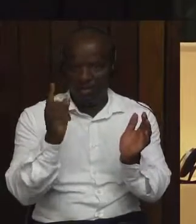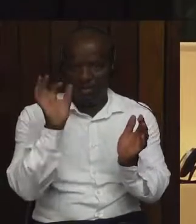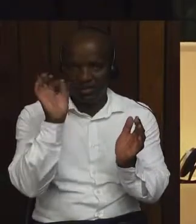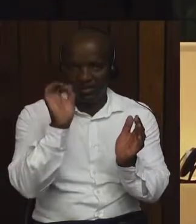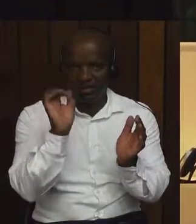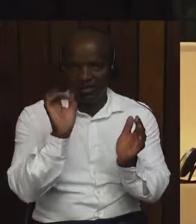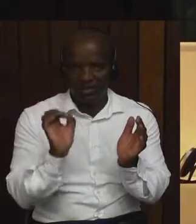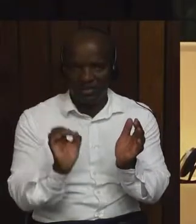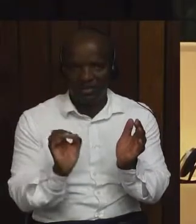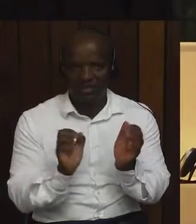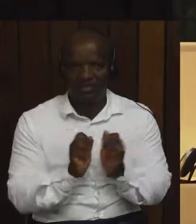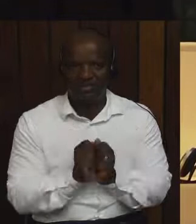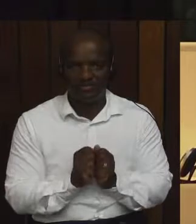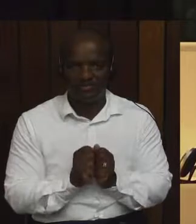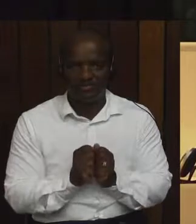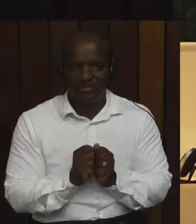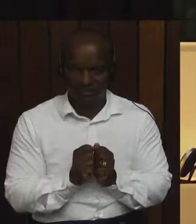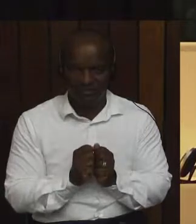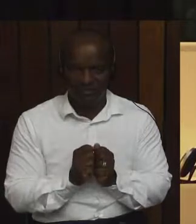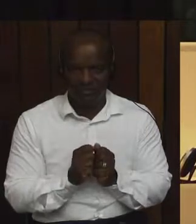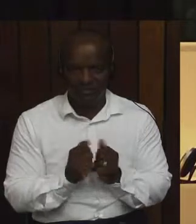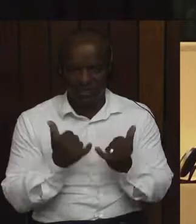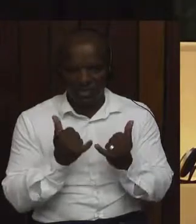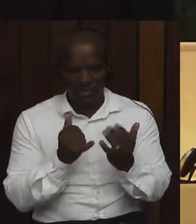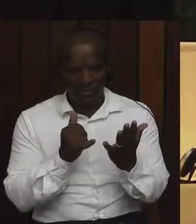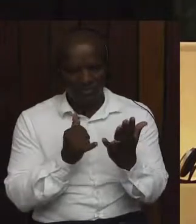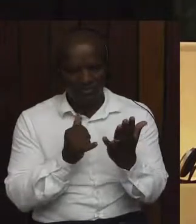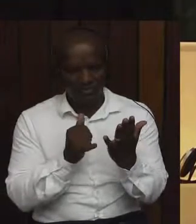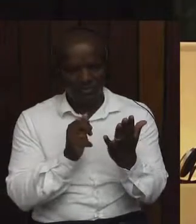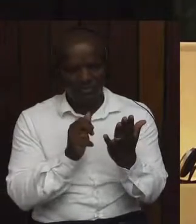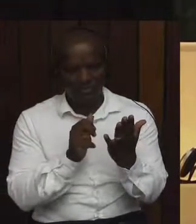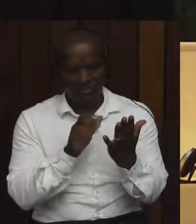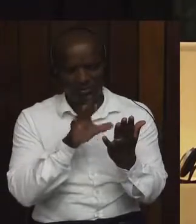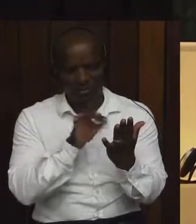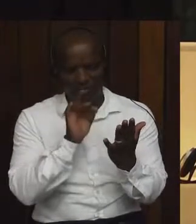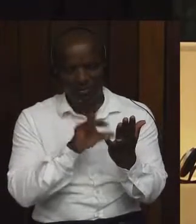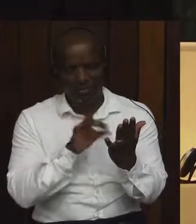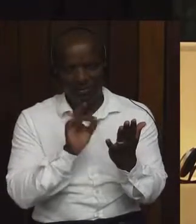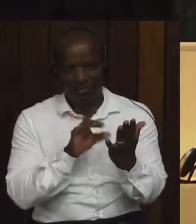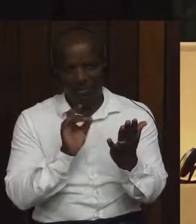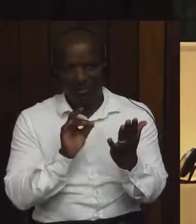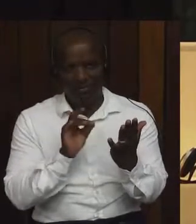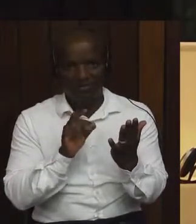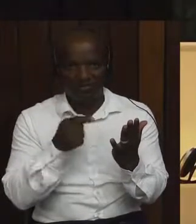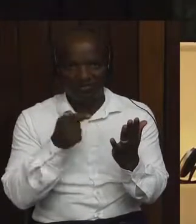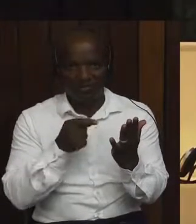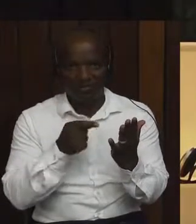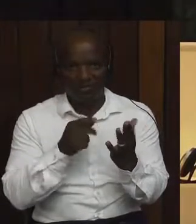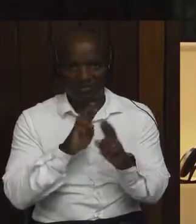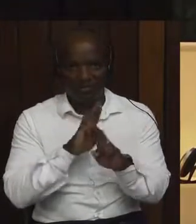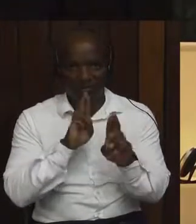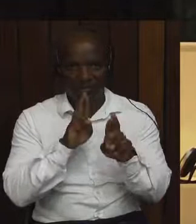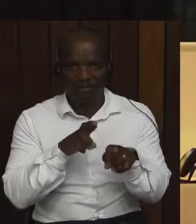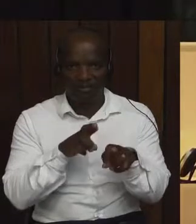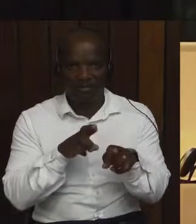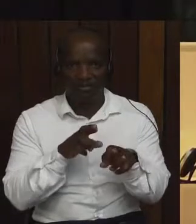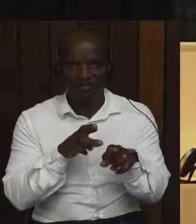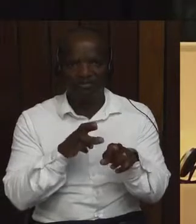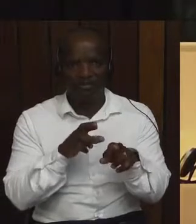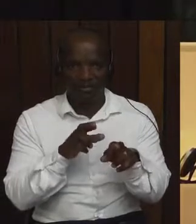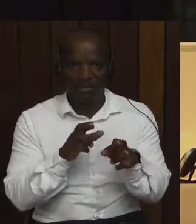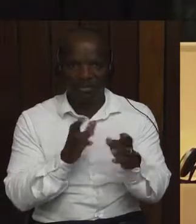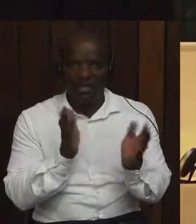So I've noticed that there were some discrepancies in terms of the reporting with regard to